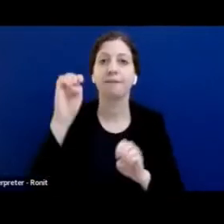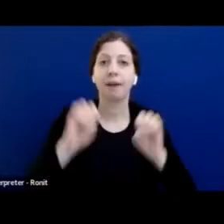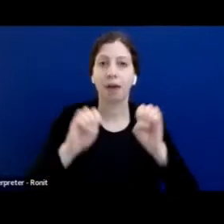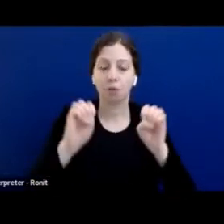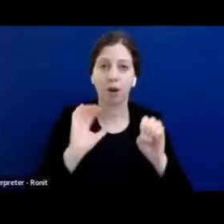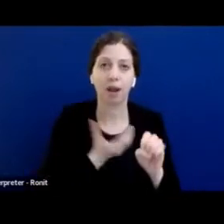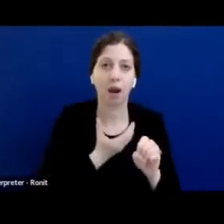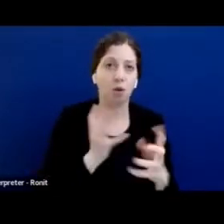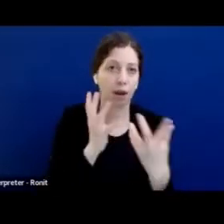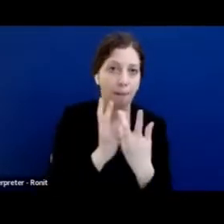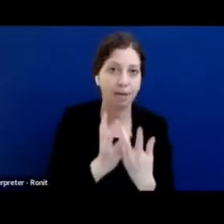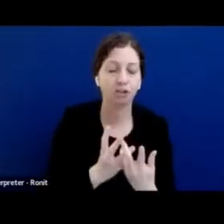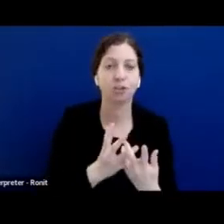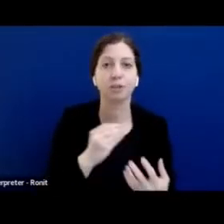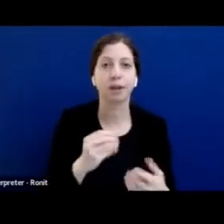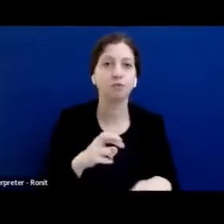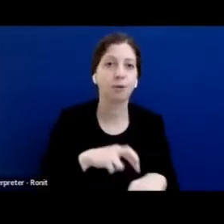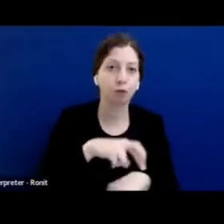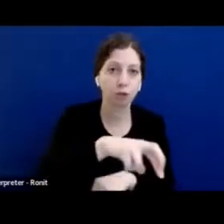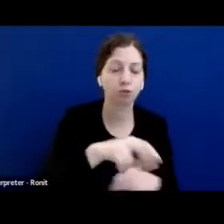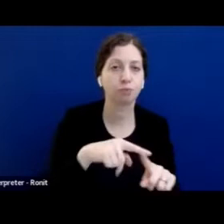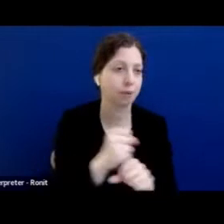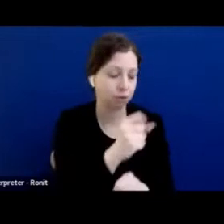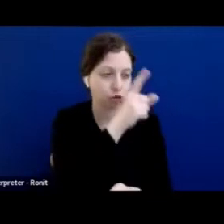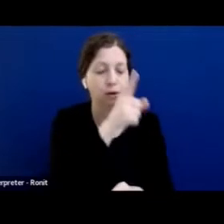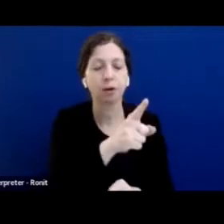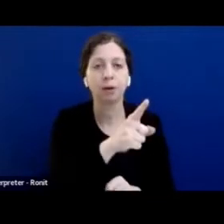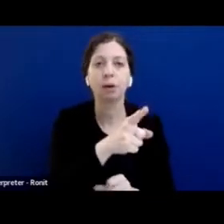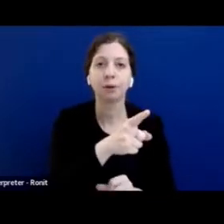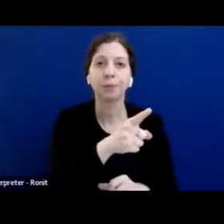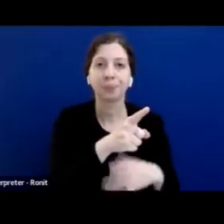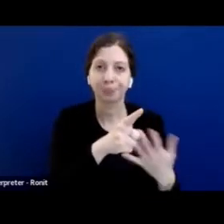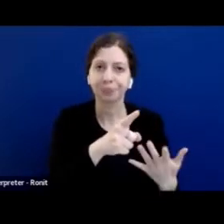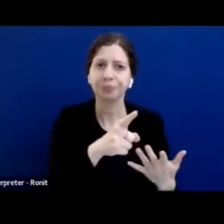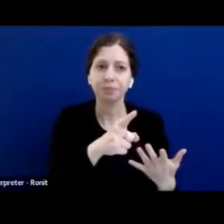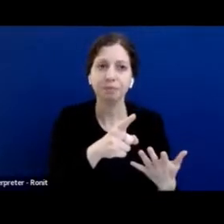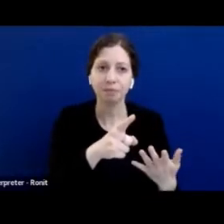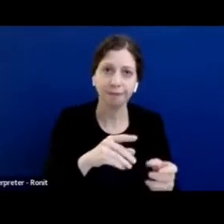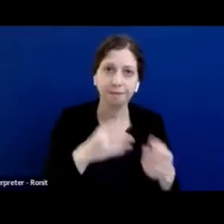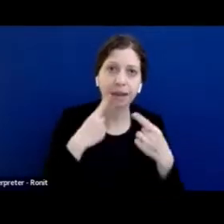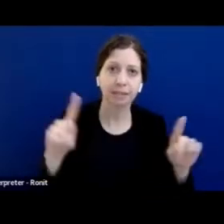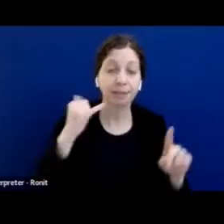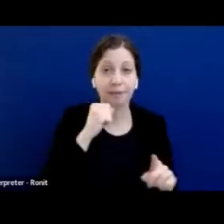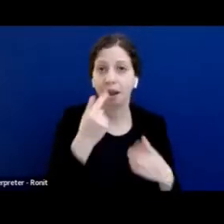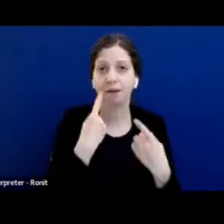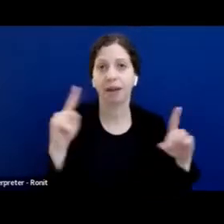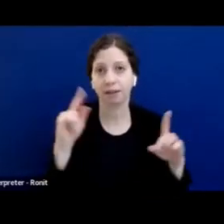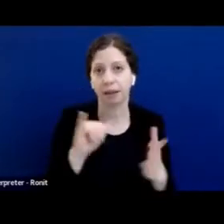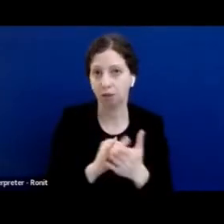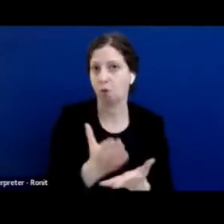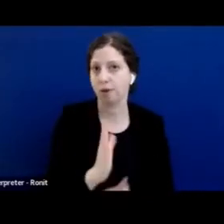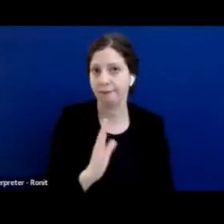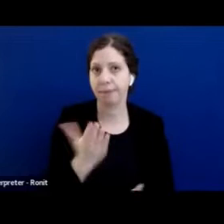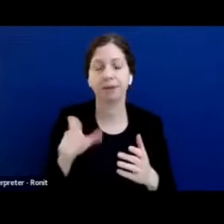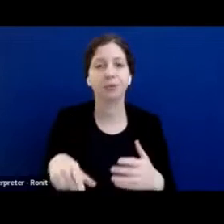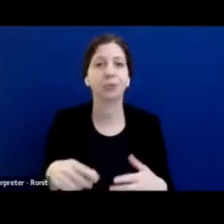and referrals to make sure that they're effective. And if they're not effective, that's okay. We might just need to